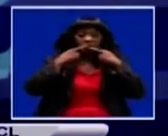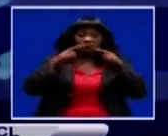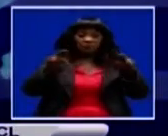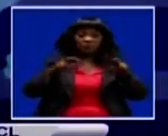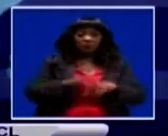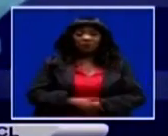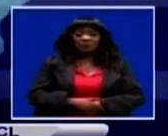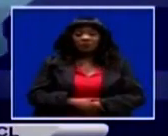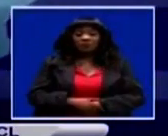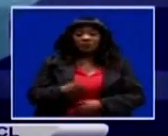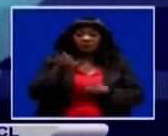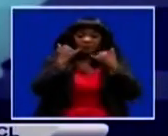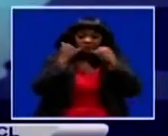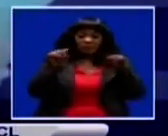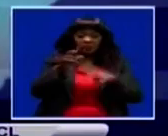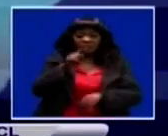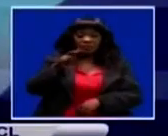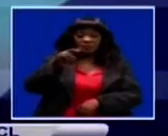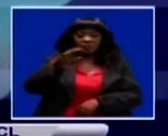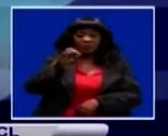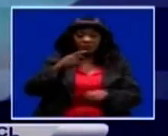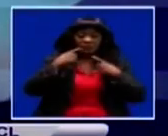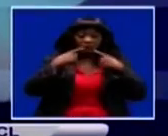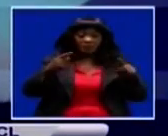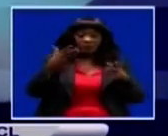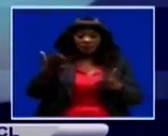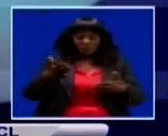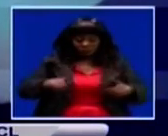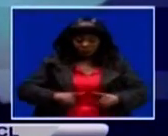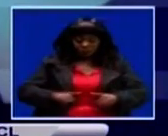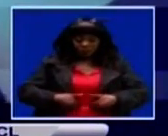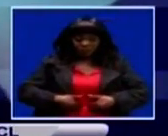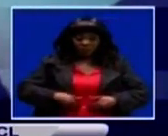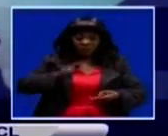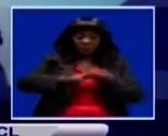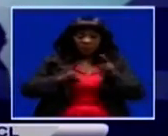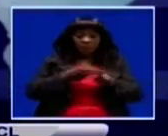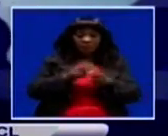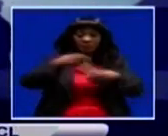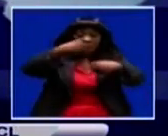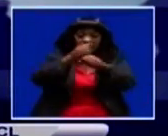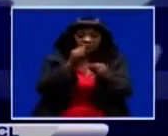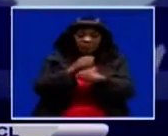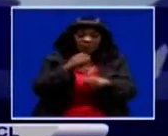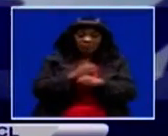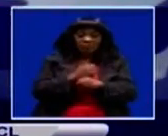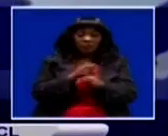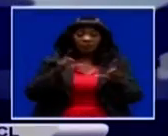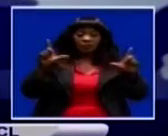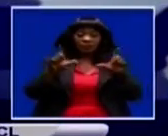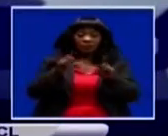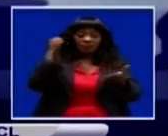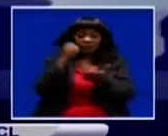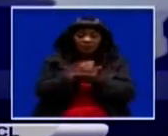has told ZNBC News that there is need for the youths to first form partnerships with those who have succeeded in